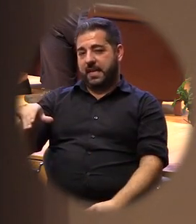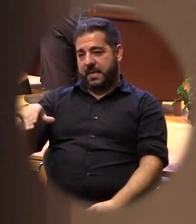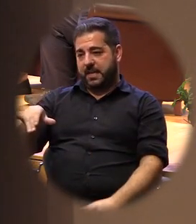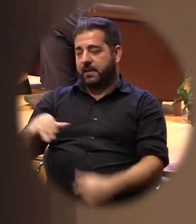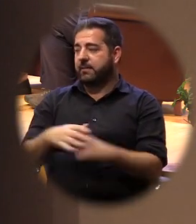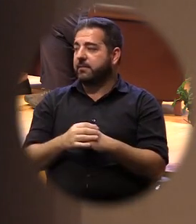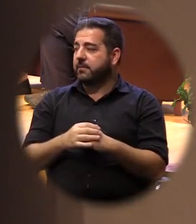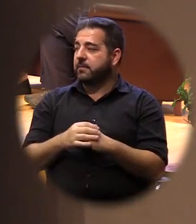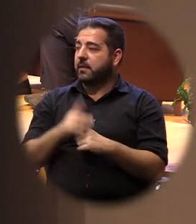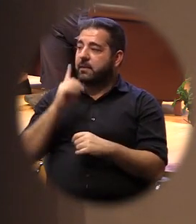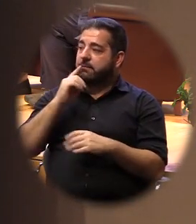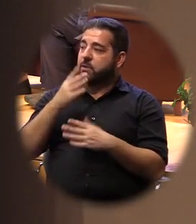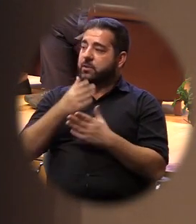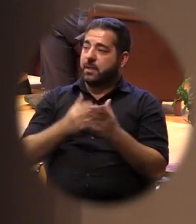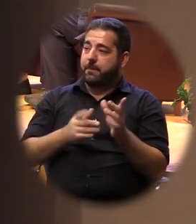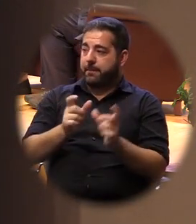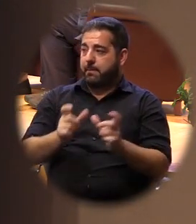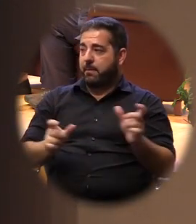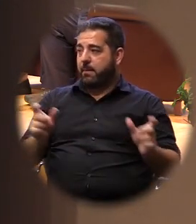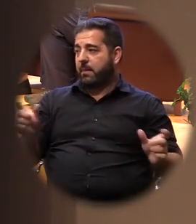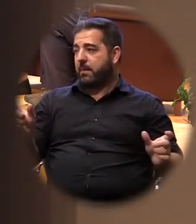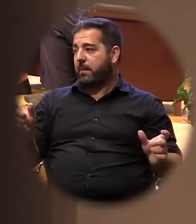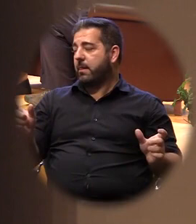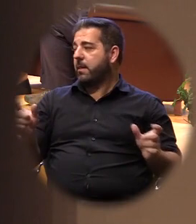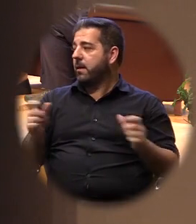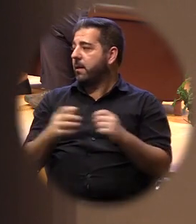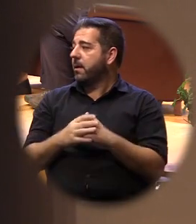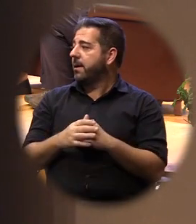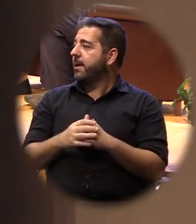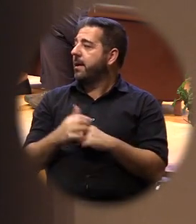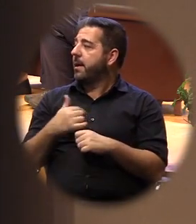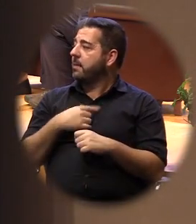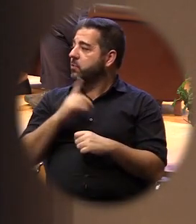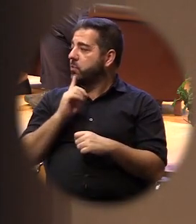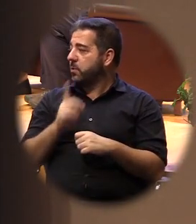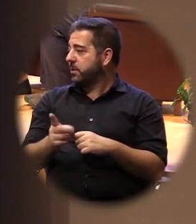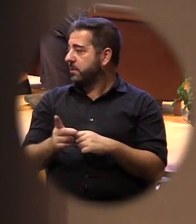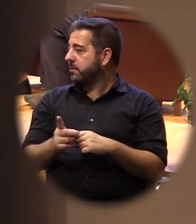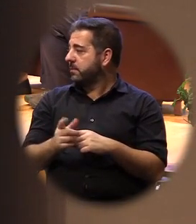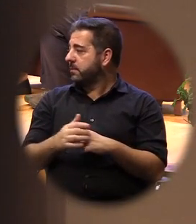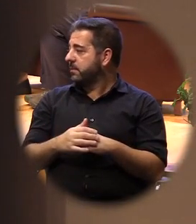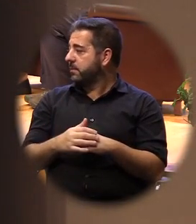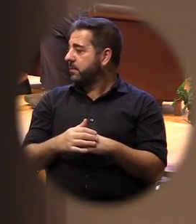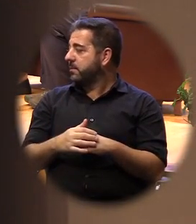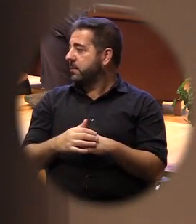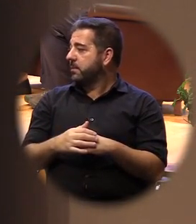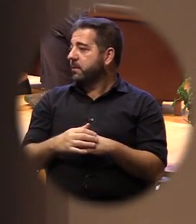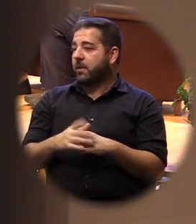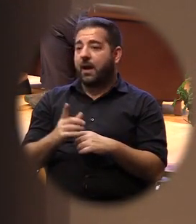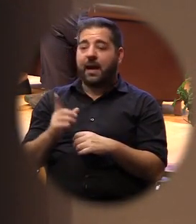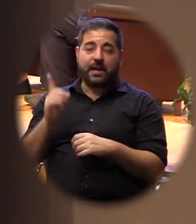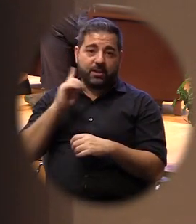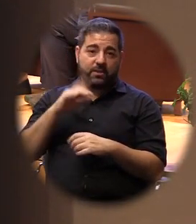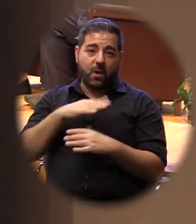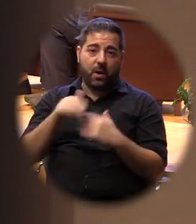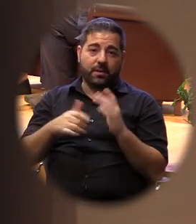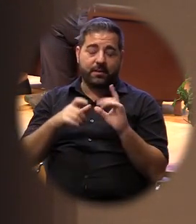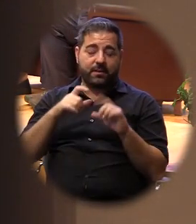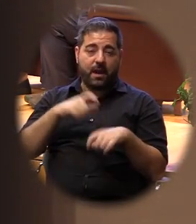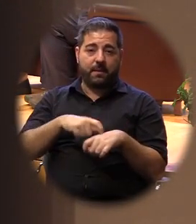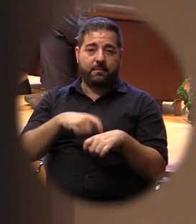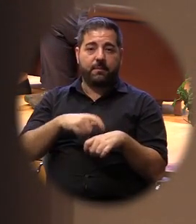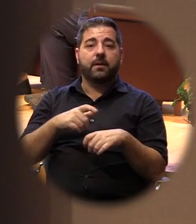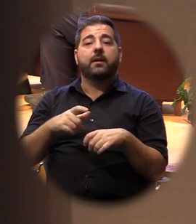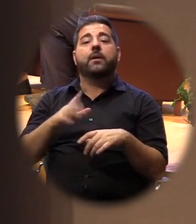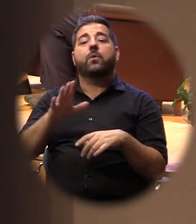um and for some people um and I'm sure on this that you encounter this all the time um in